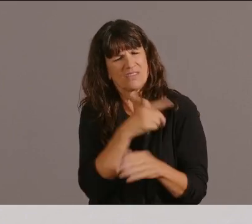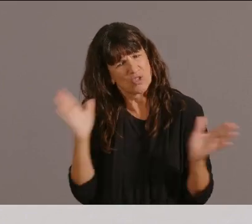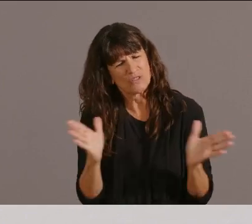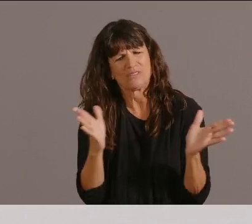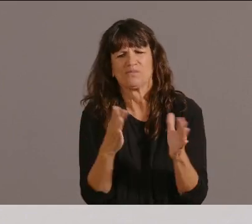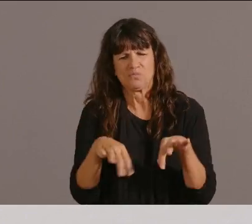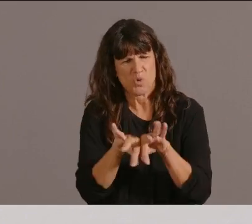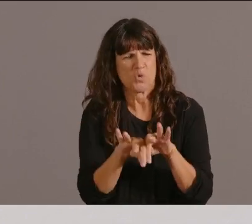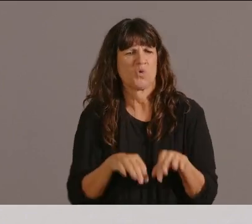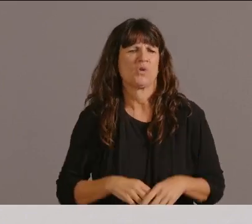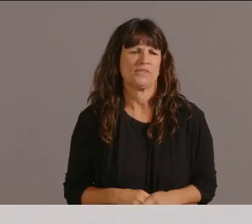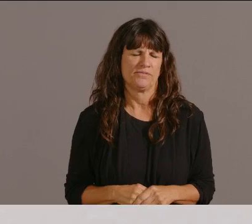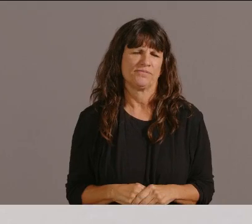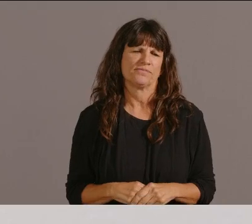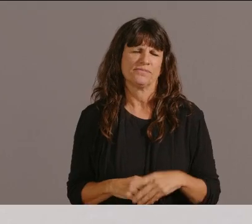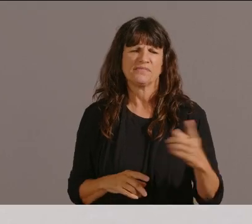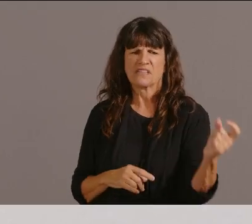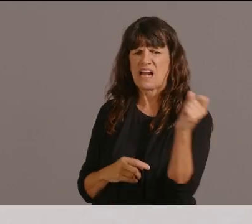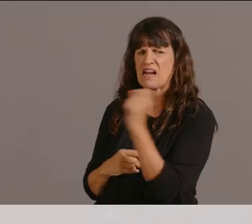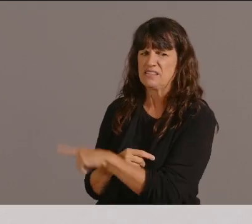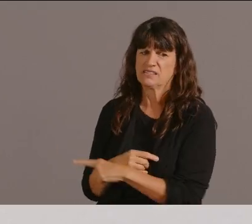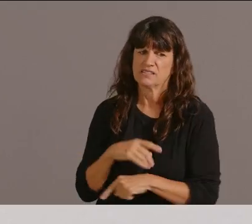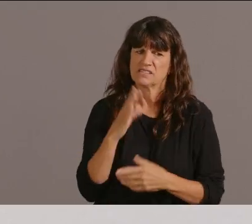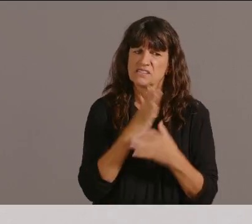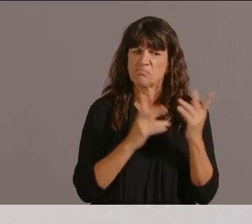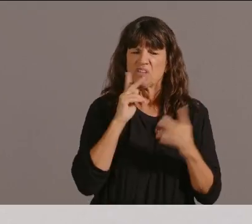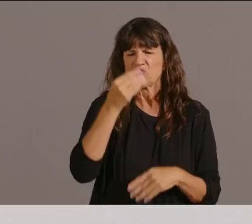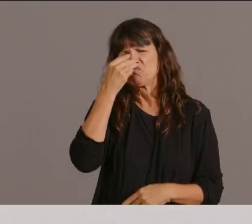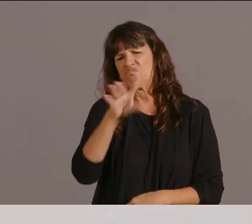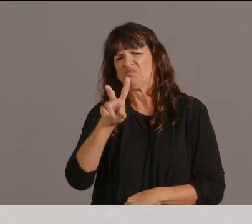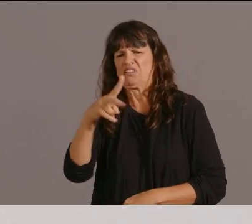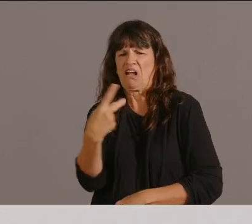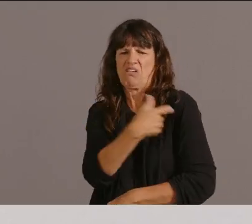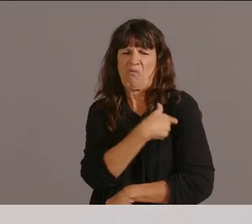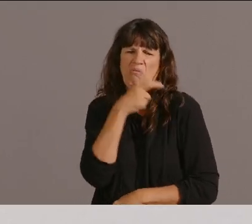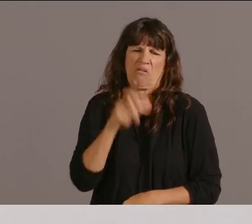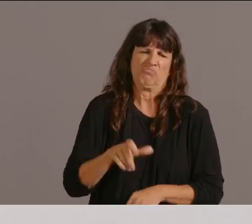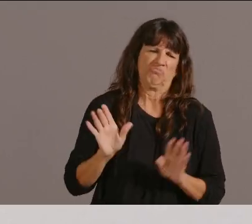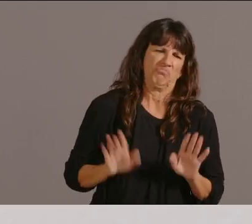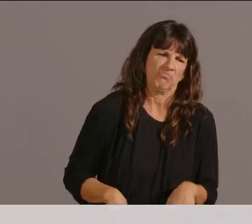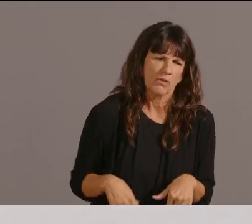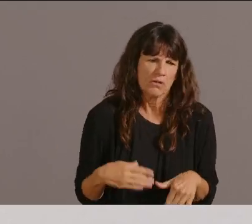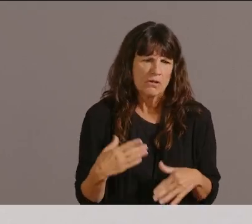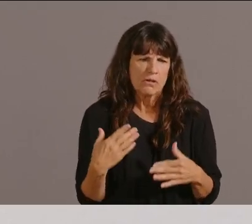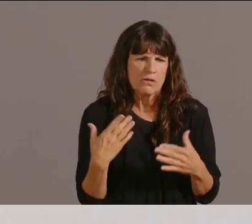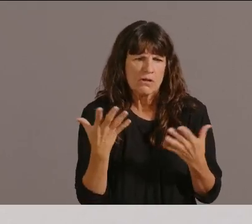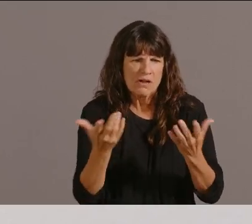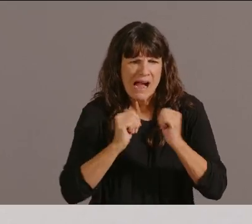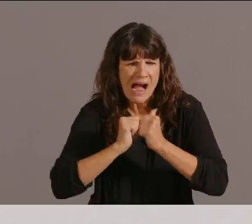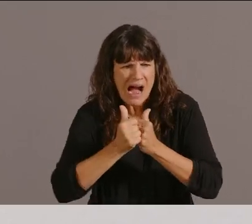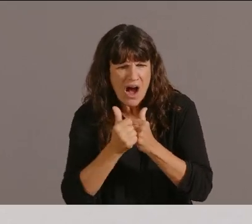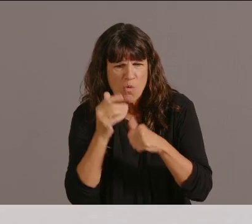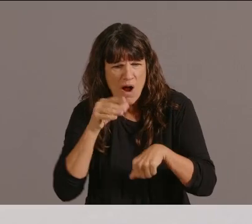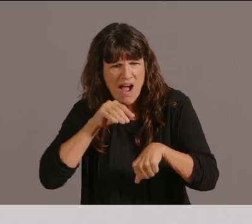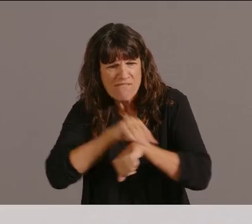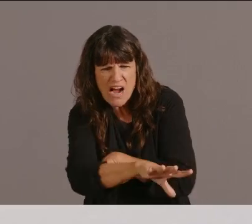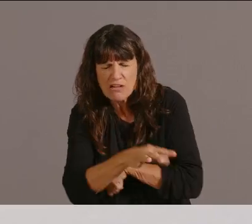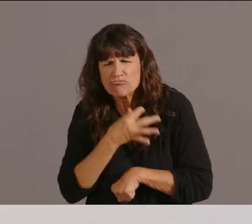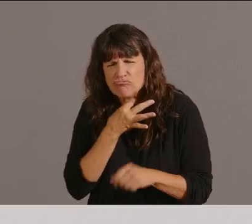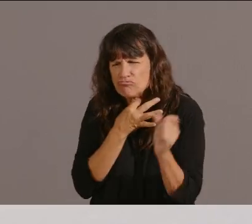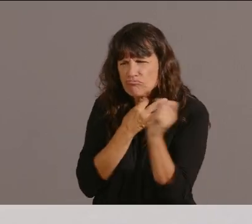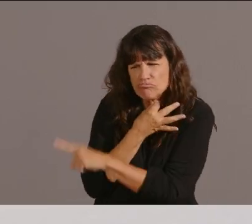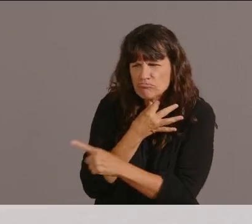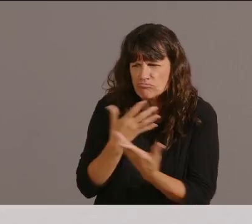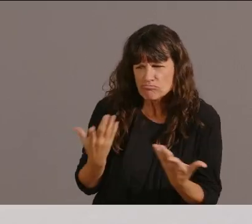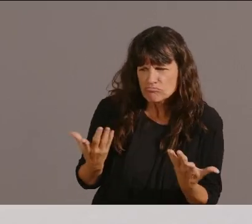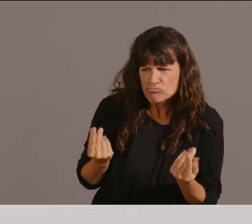it could result still in people being able to transmit the virus. Hopefully, even if they had one dose, they'd have